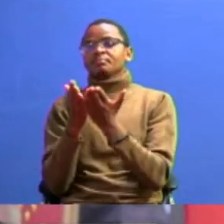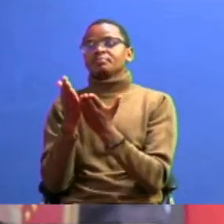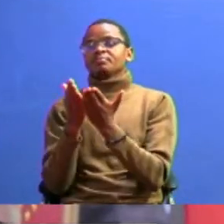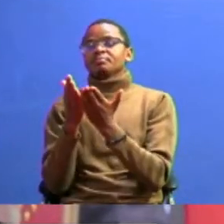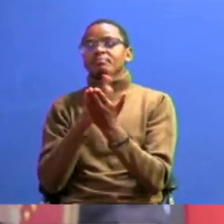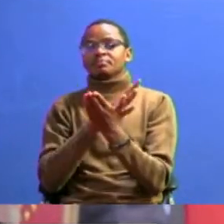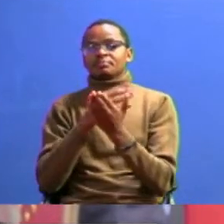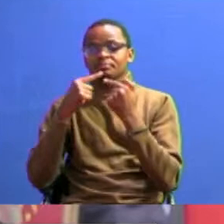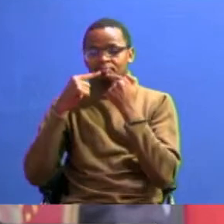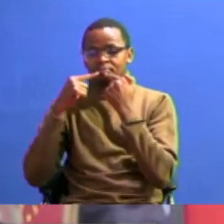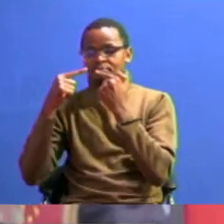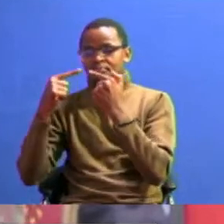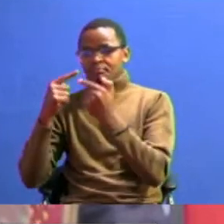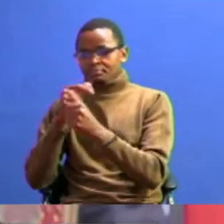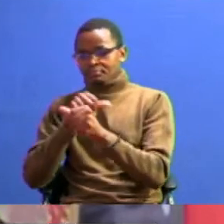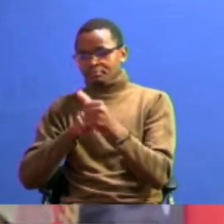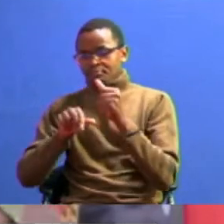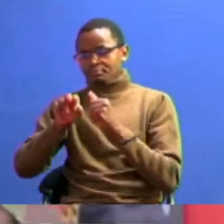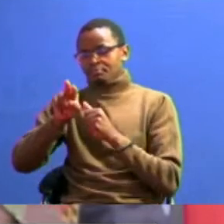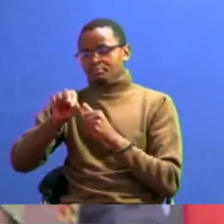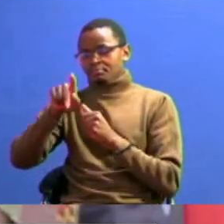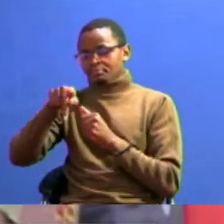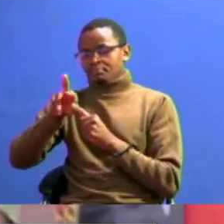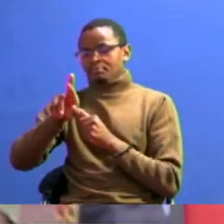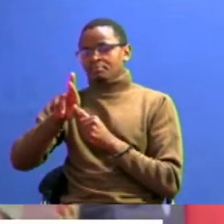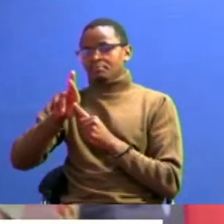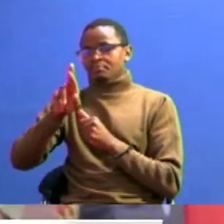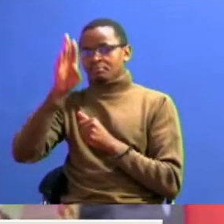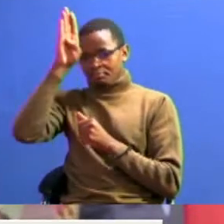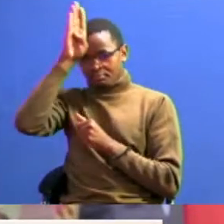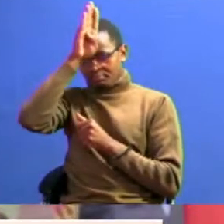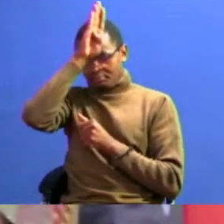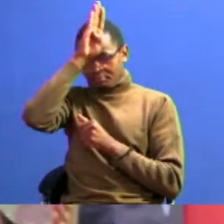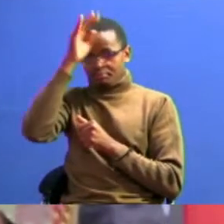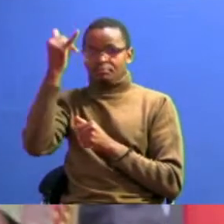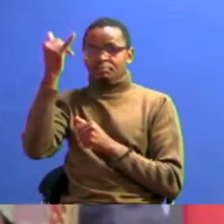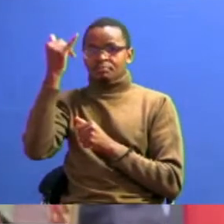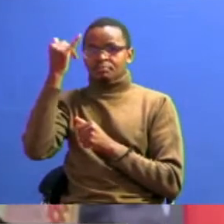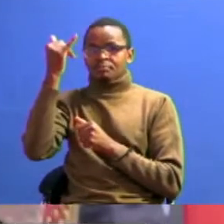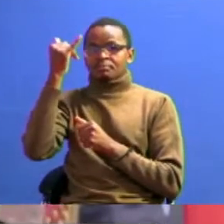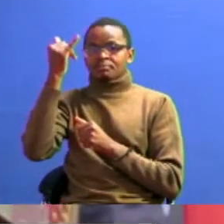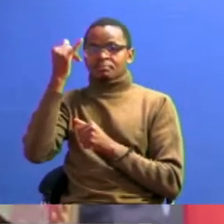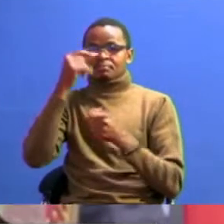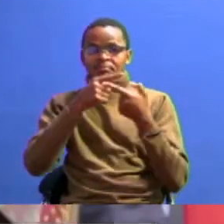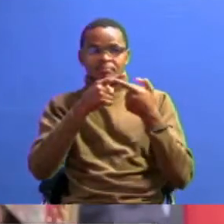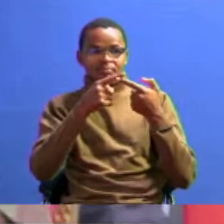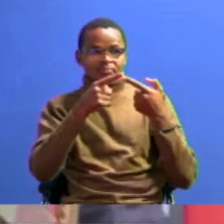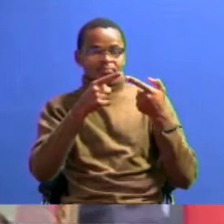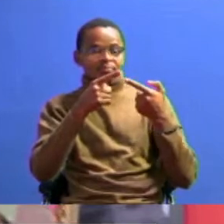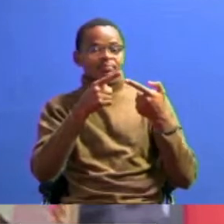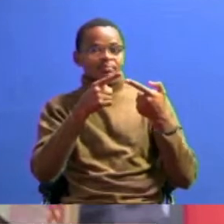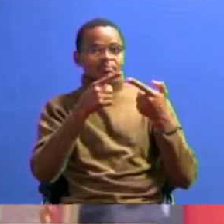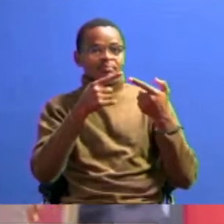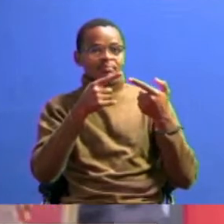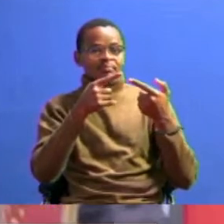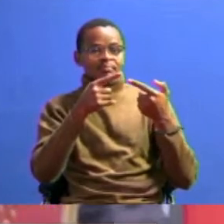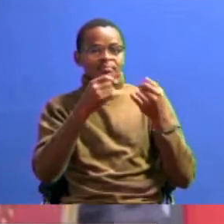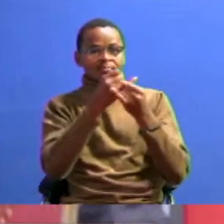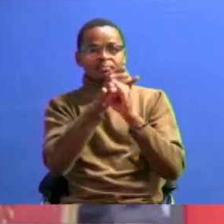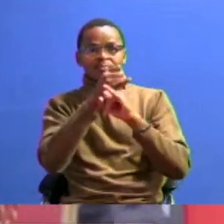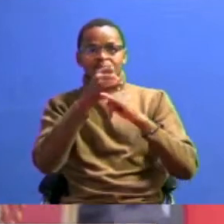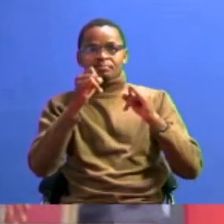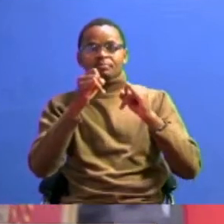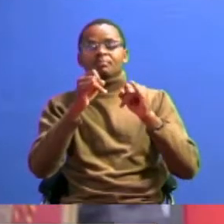Na nimetangaza mambo ya NPRs nikiwa Baringo jana, sitaki kurudia, lakini tutashughulikia insurance